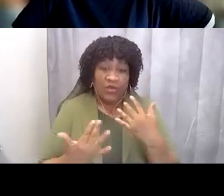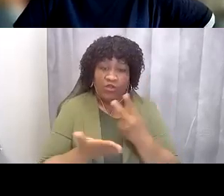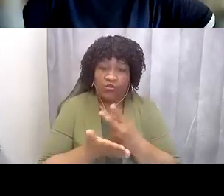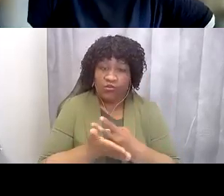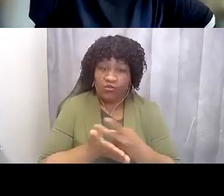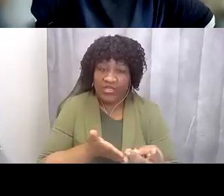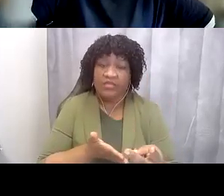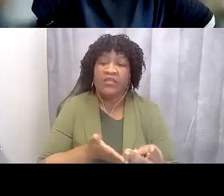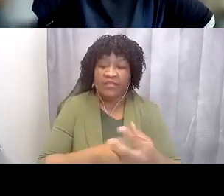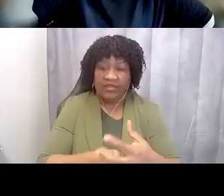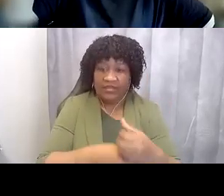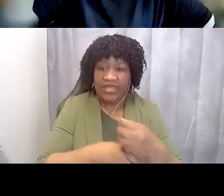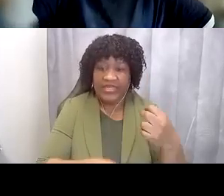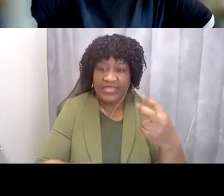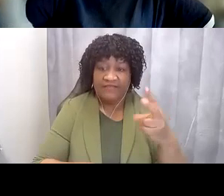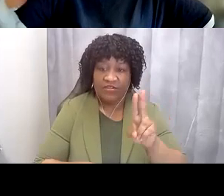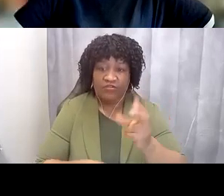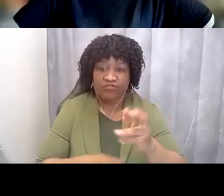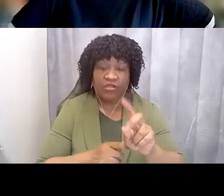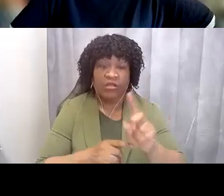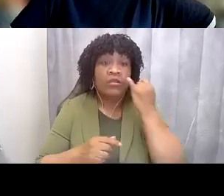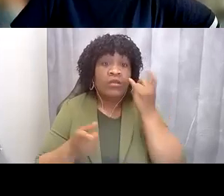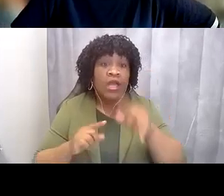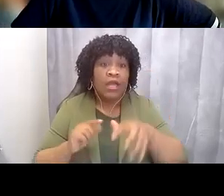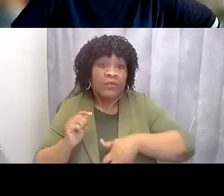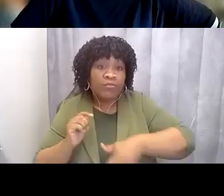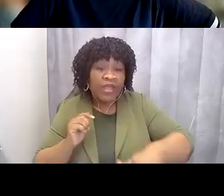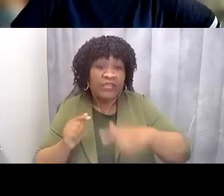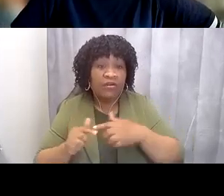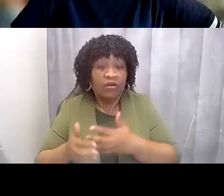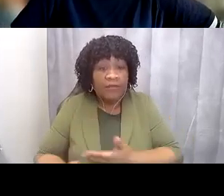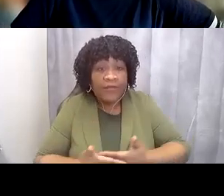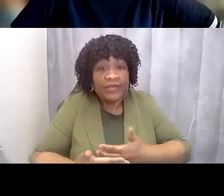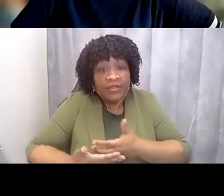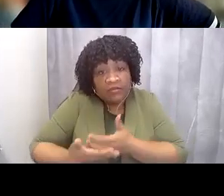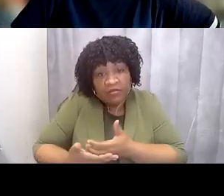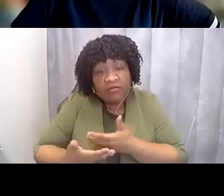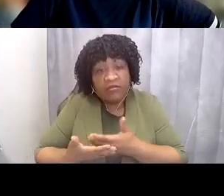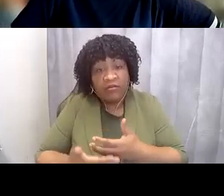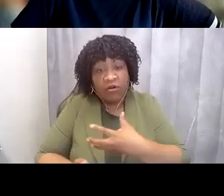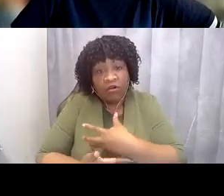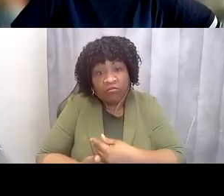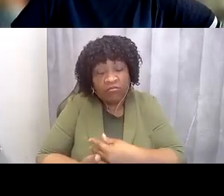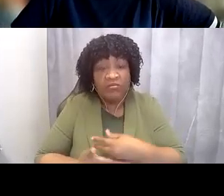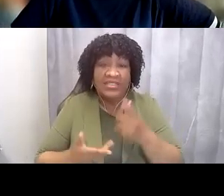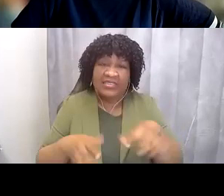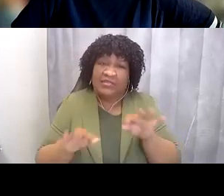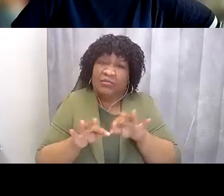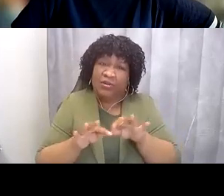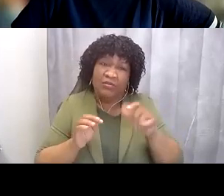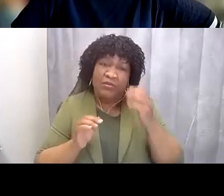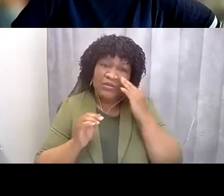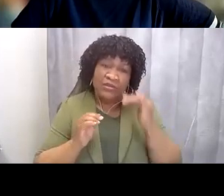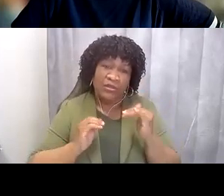it. For folks who are pregnant or breastfeeding or want to get pregnant, it's really important to know there's been